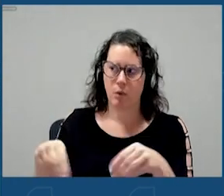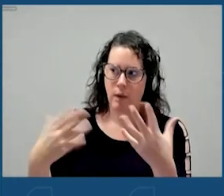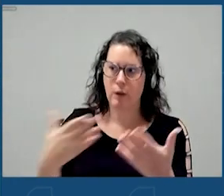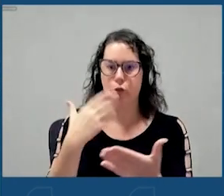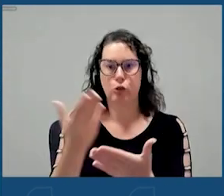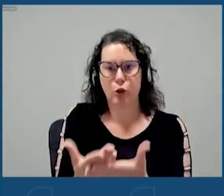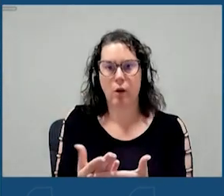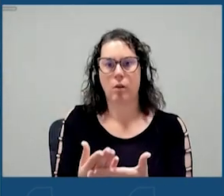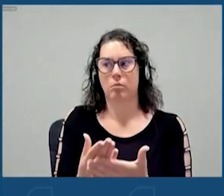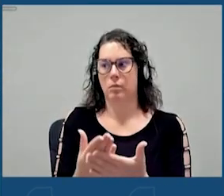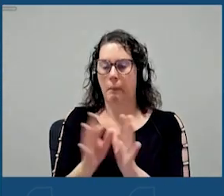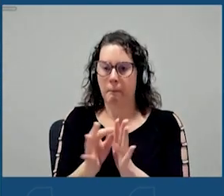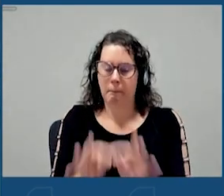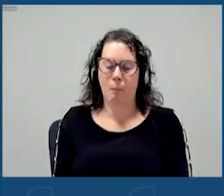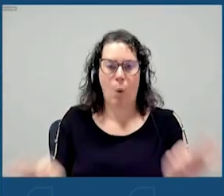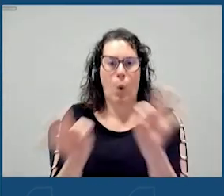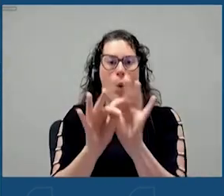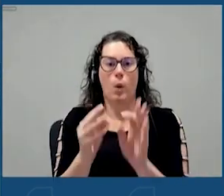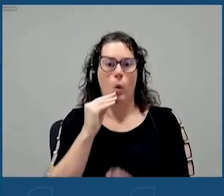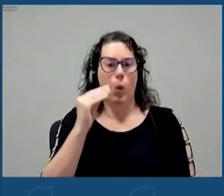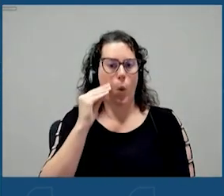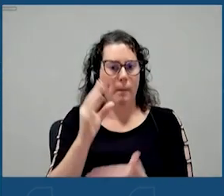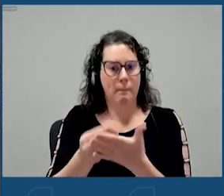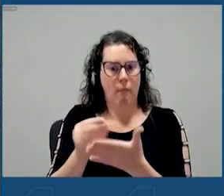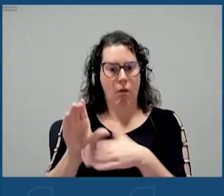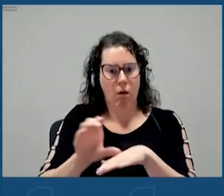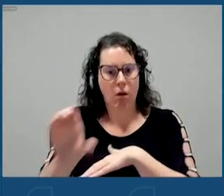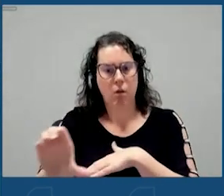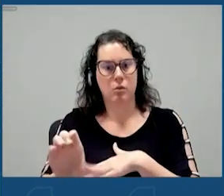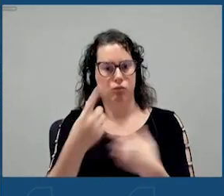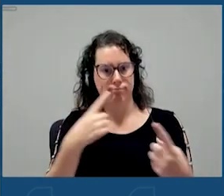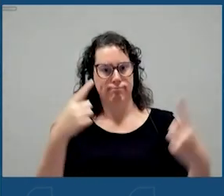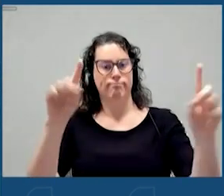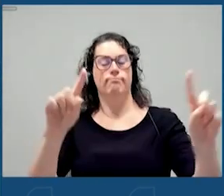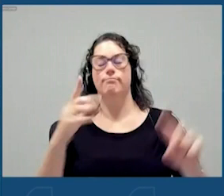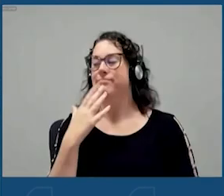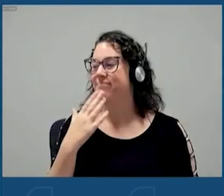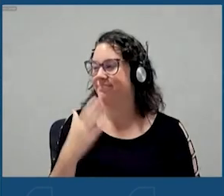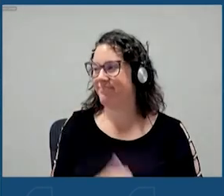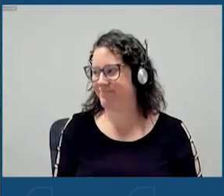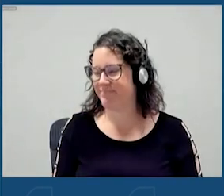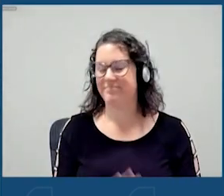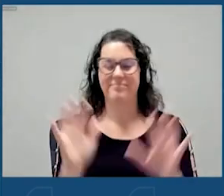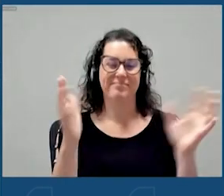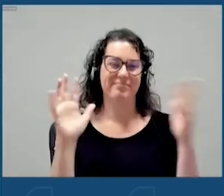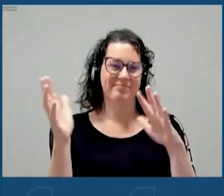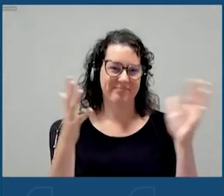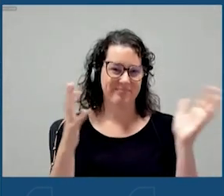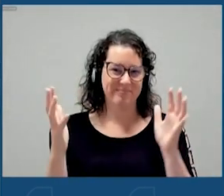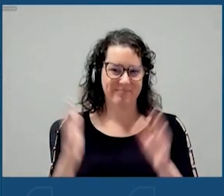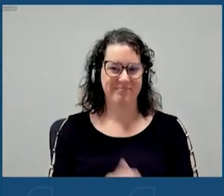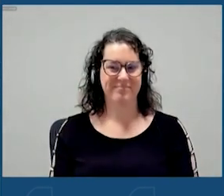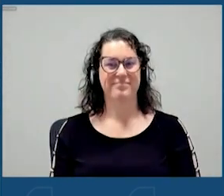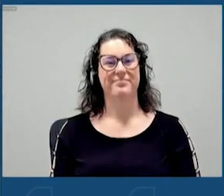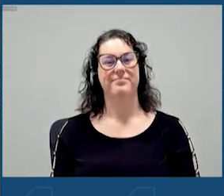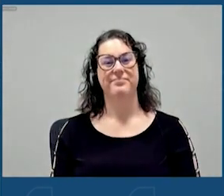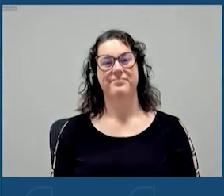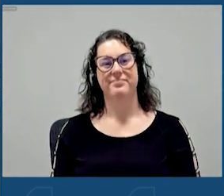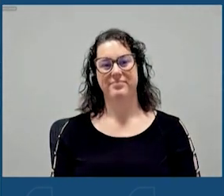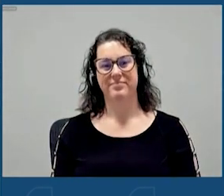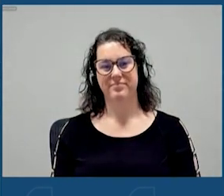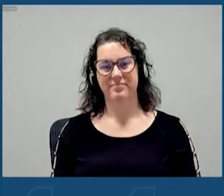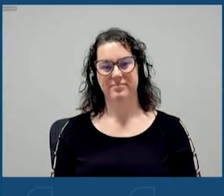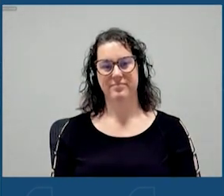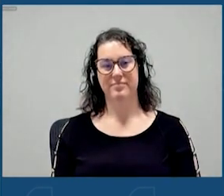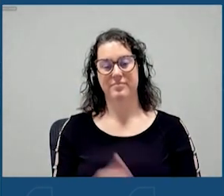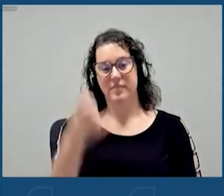funds to get us to the finish line. Thank you. And to